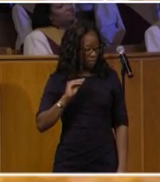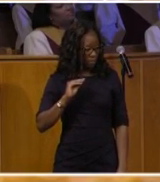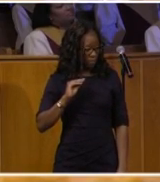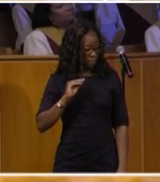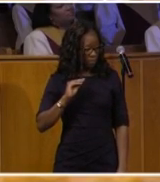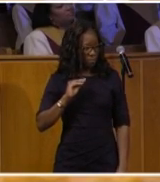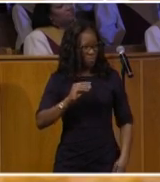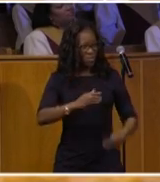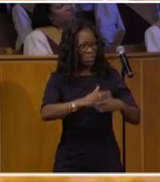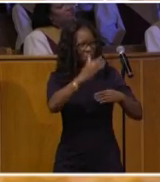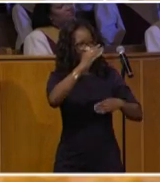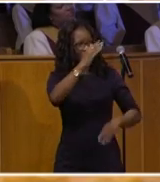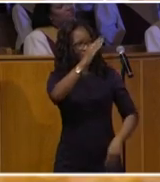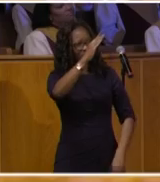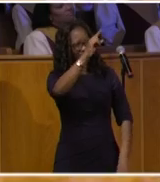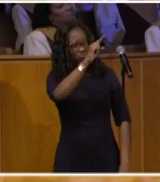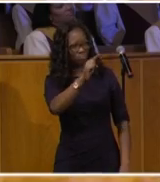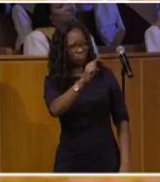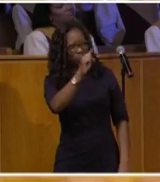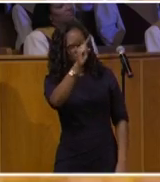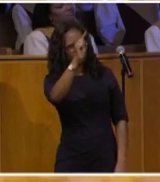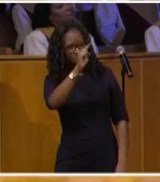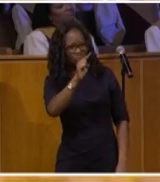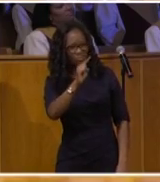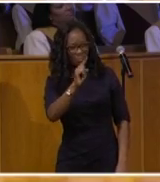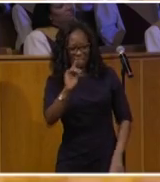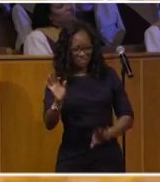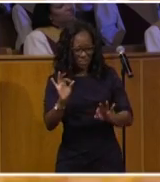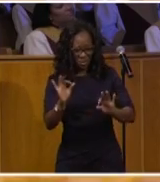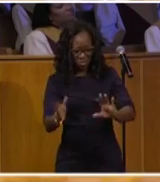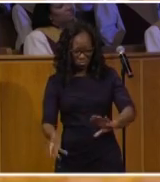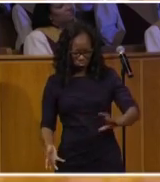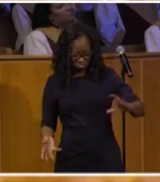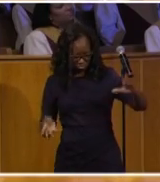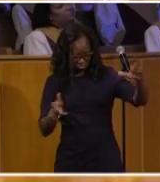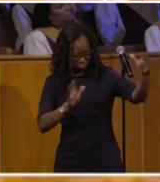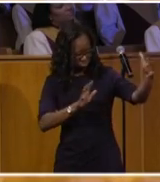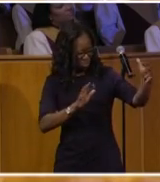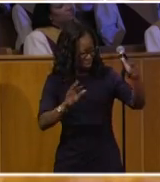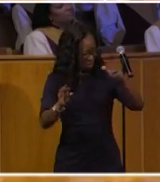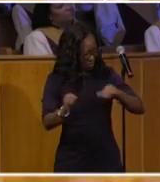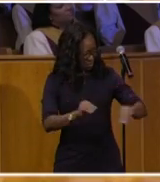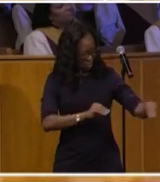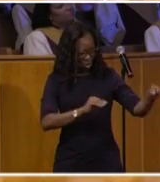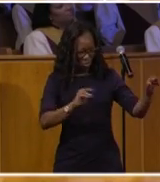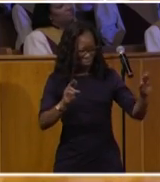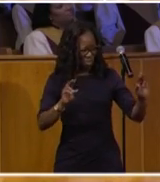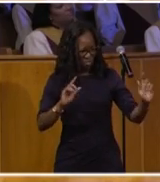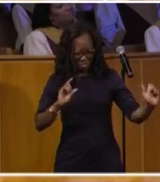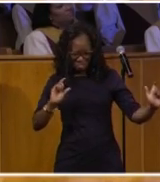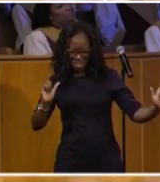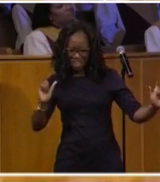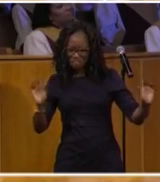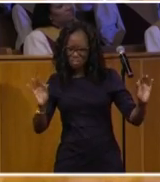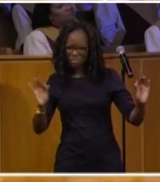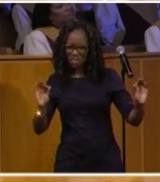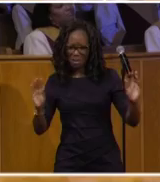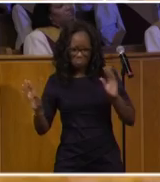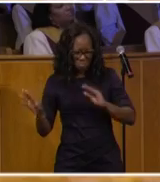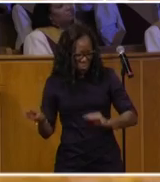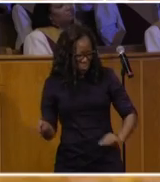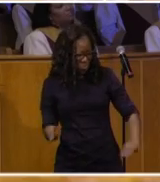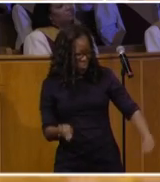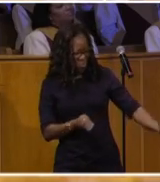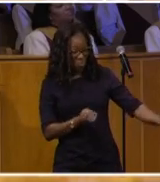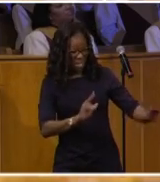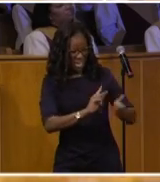cracked the walls. It turned over the furniture. It moved the big refrigerator freezer in